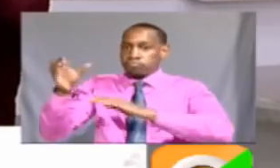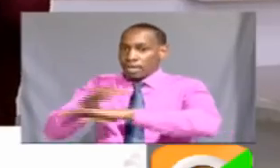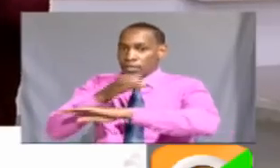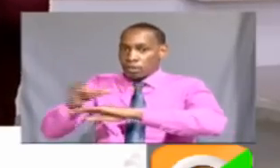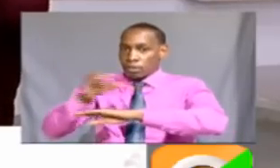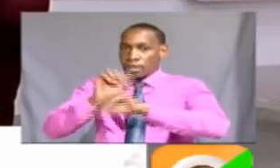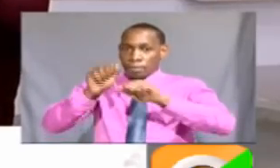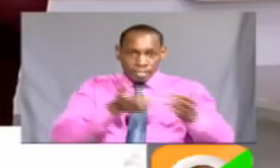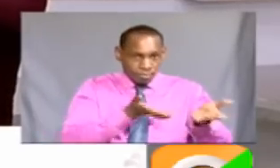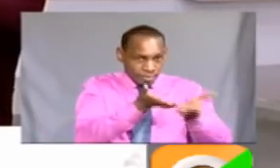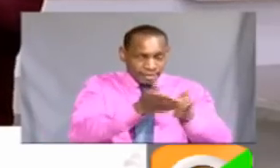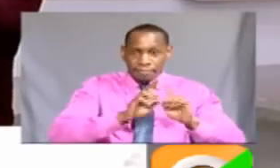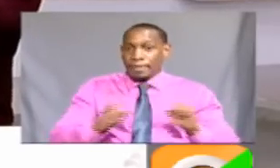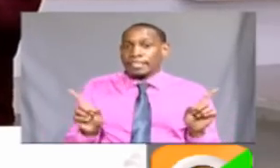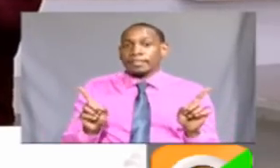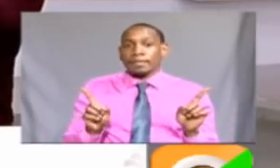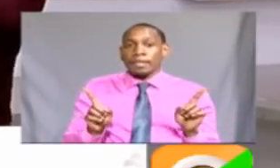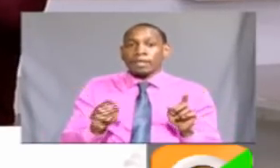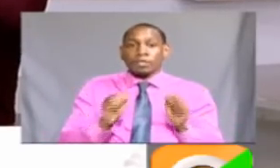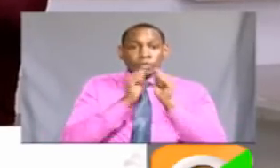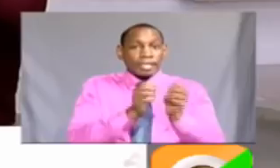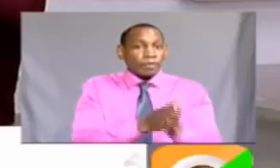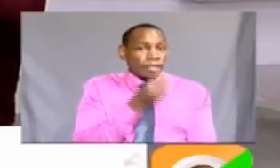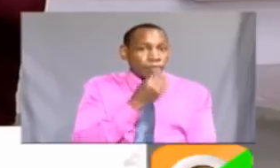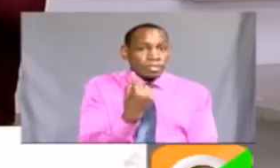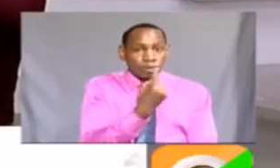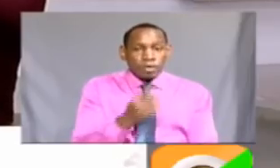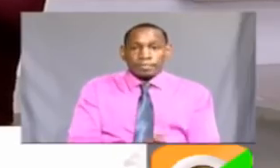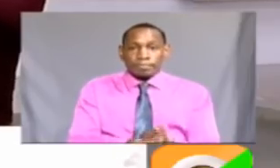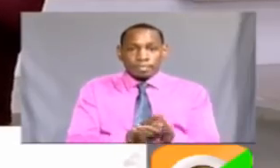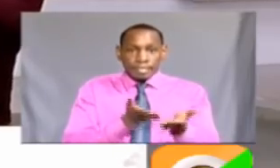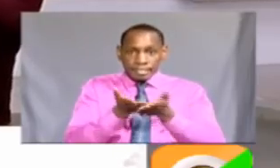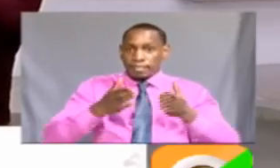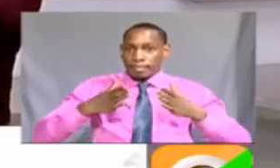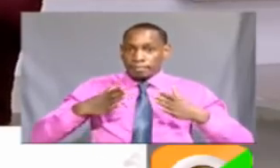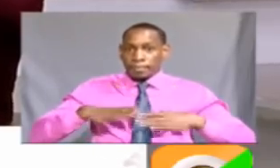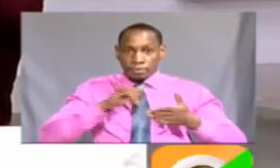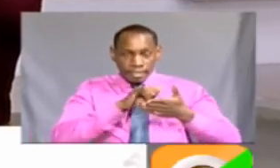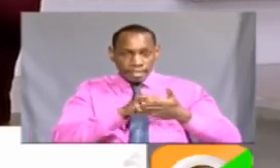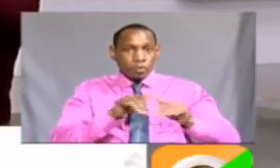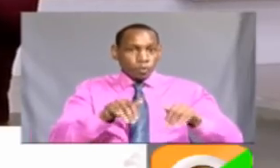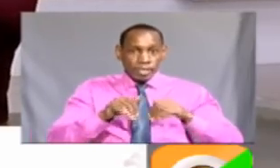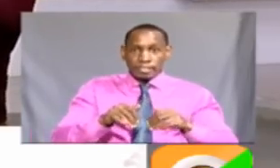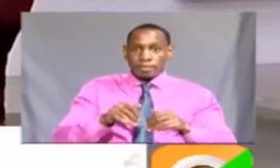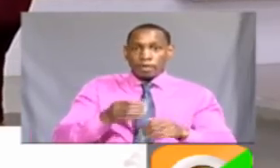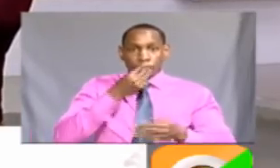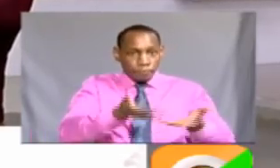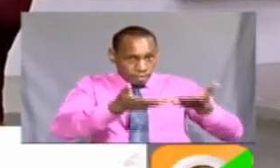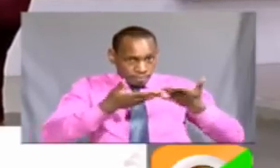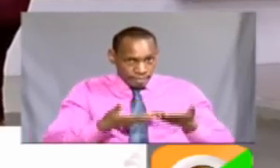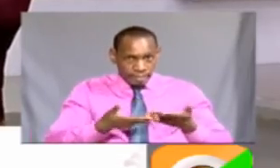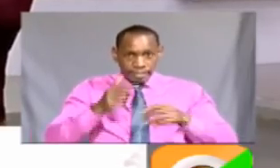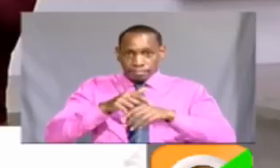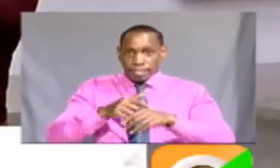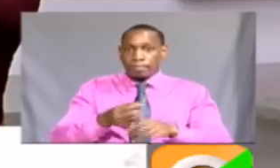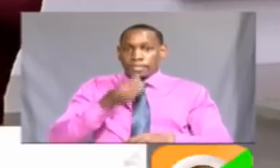be served, but with meals only, and will only be served to those customers who are waiting to be served or